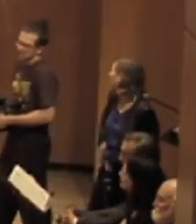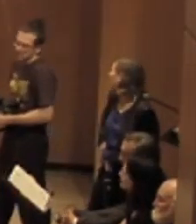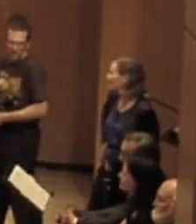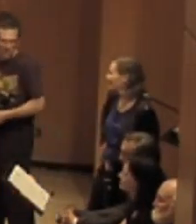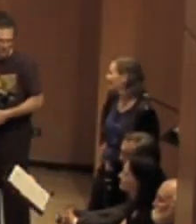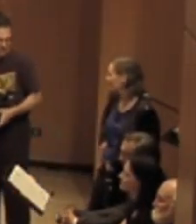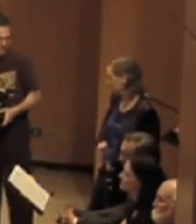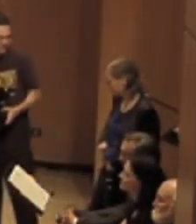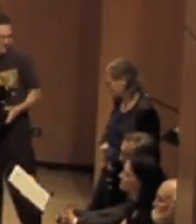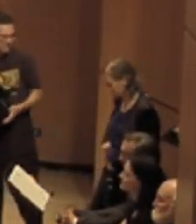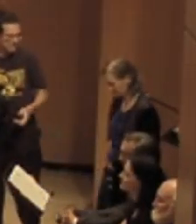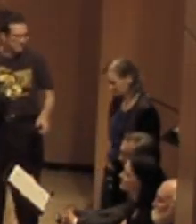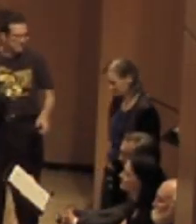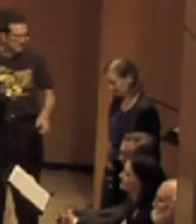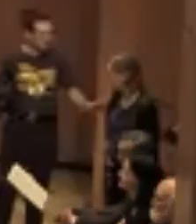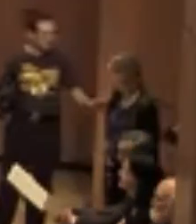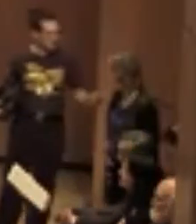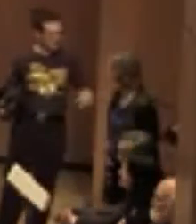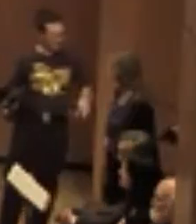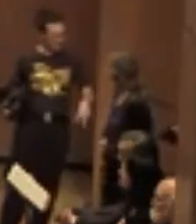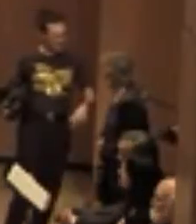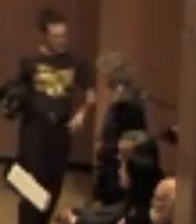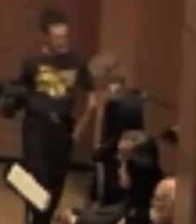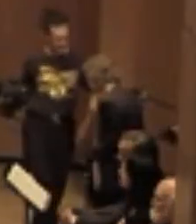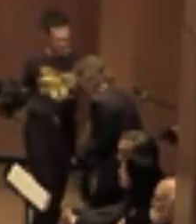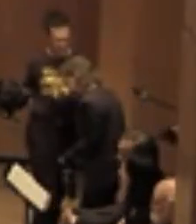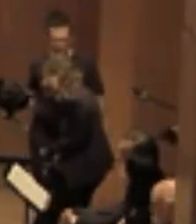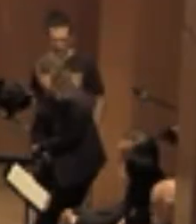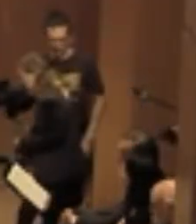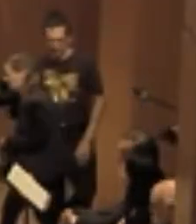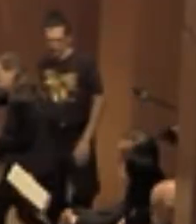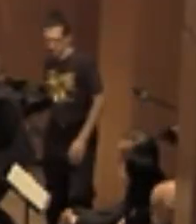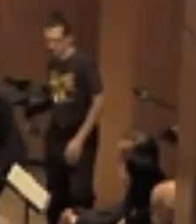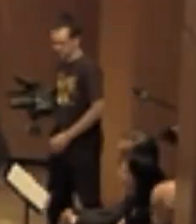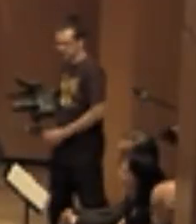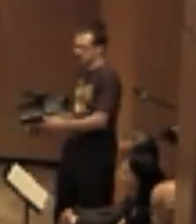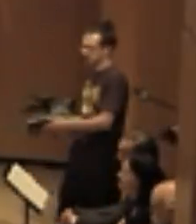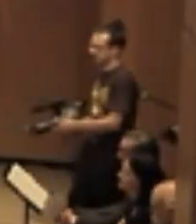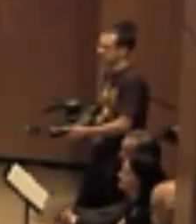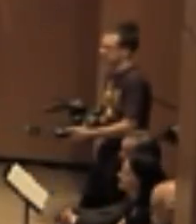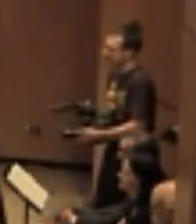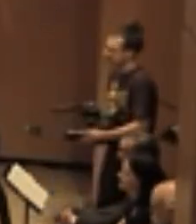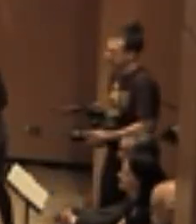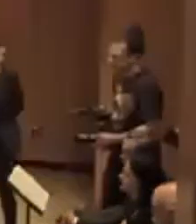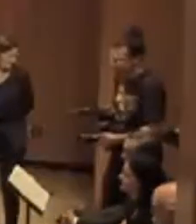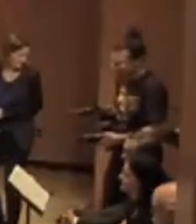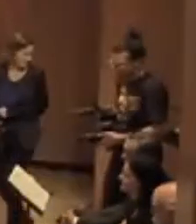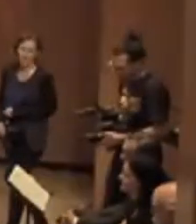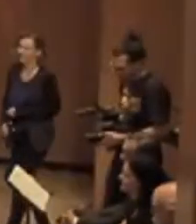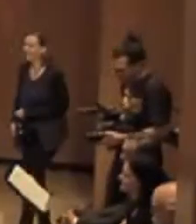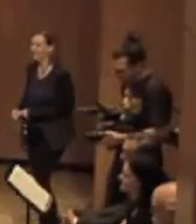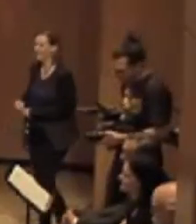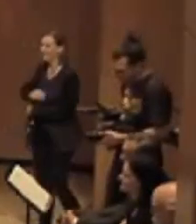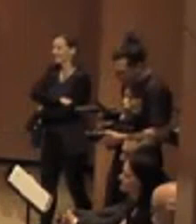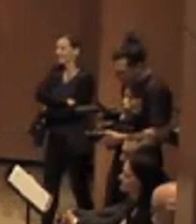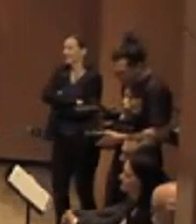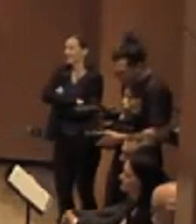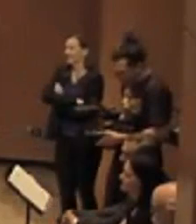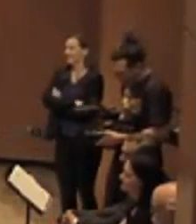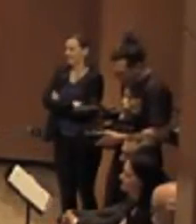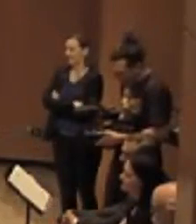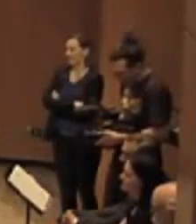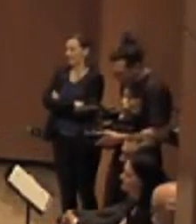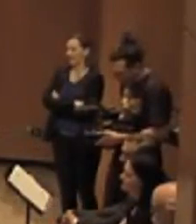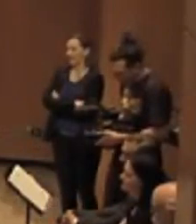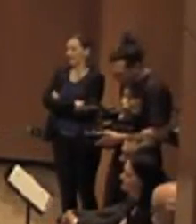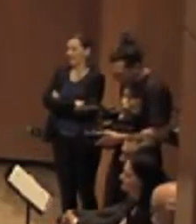it was I didn't really have any connection to what a stroke was or anything and then all of a sudden I'm reading